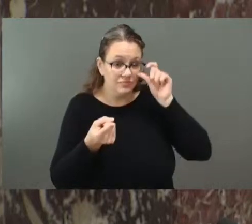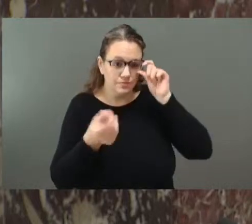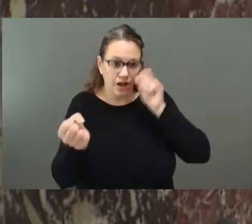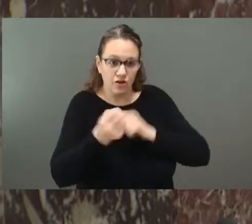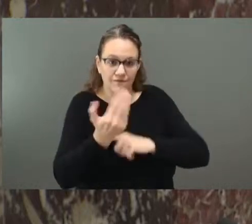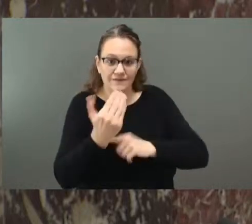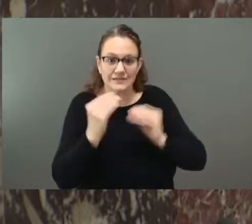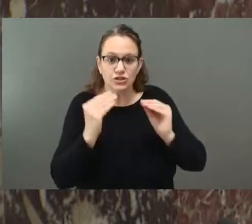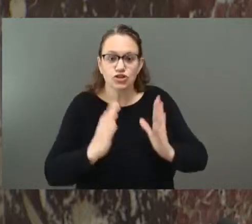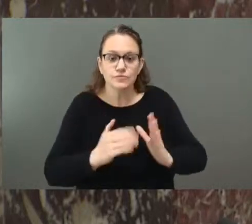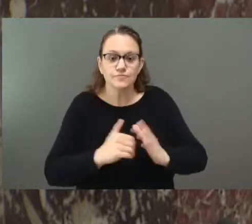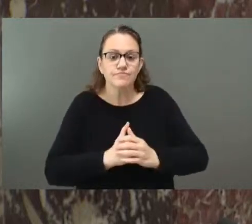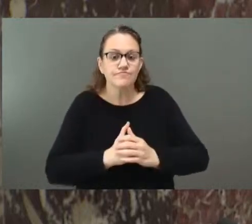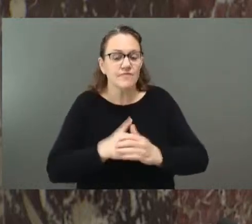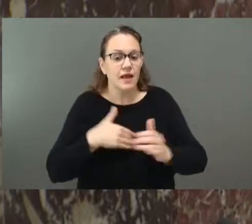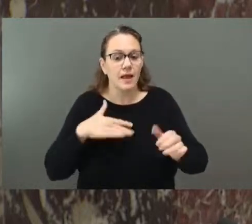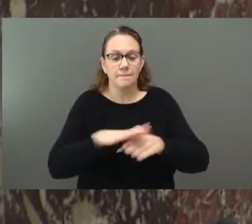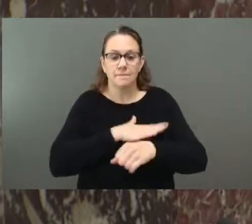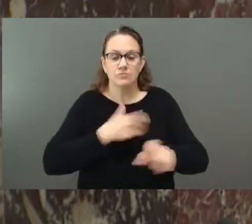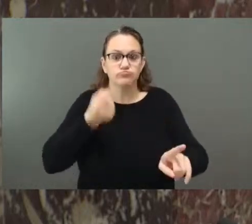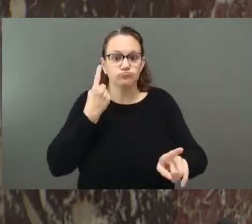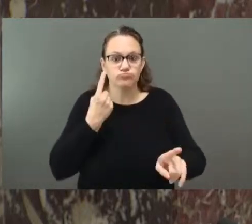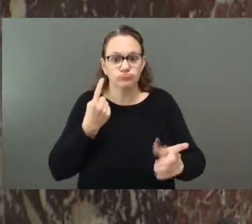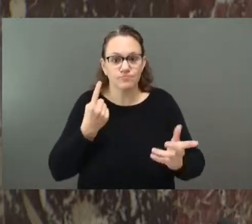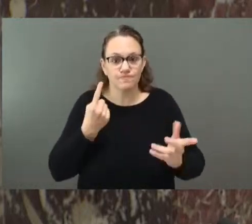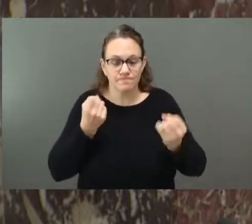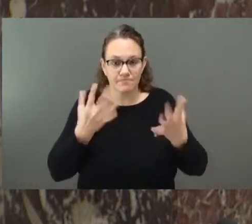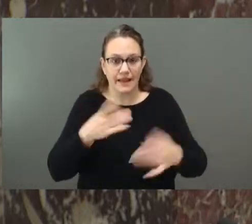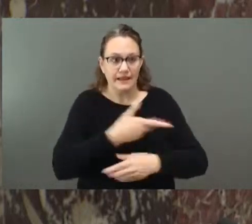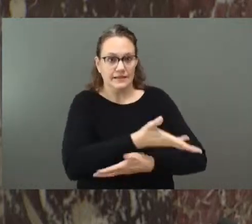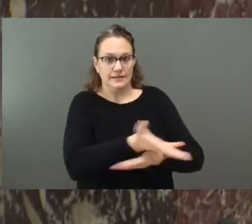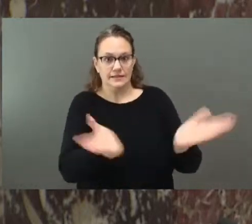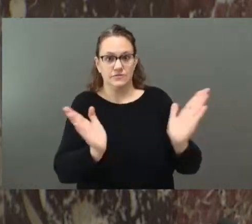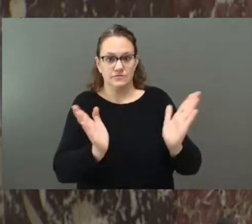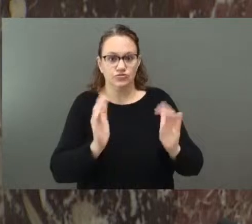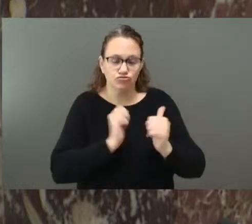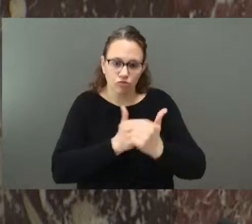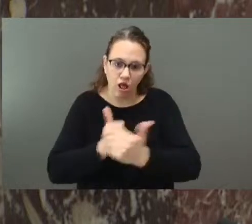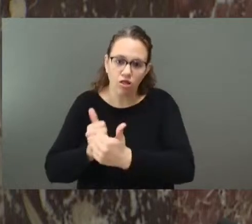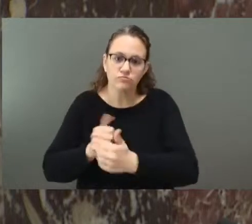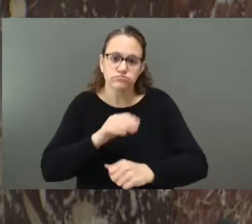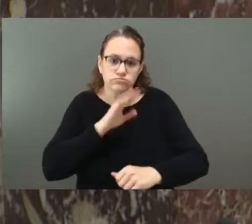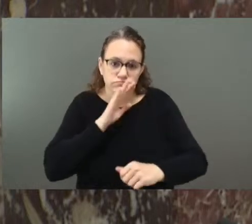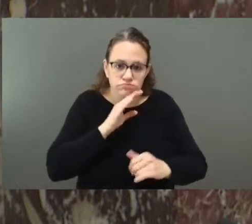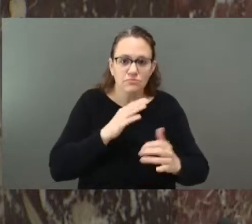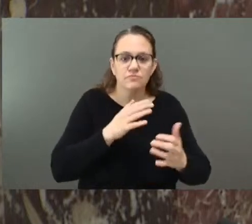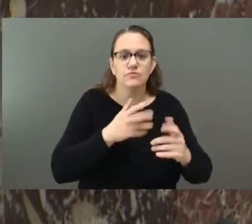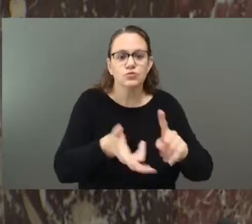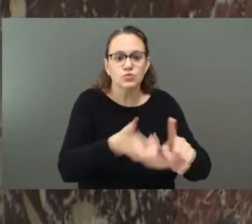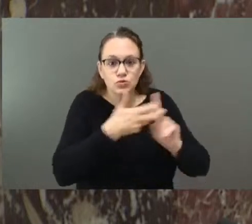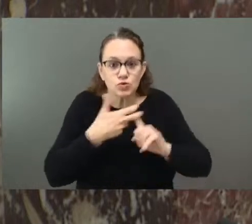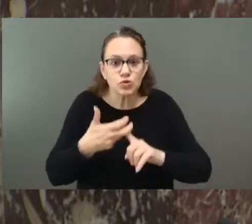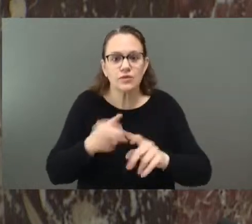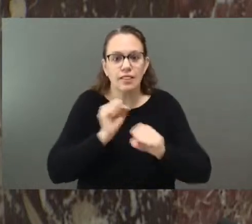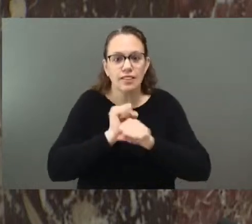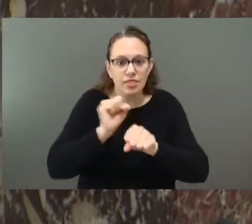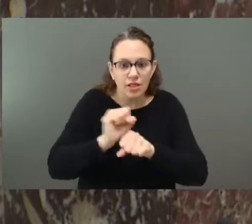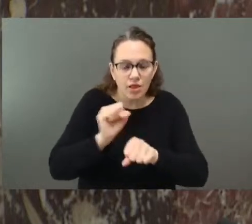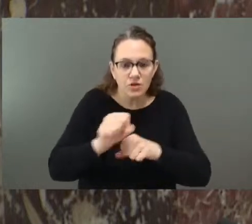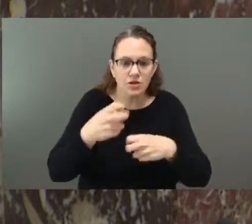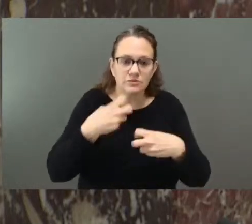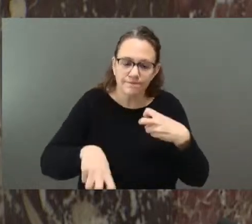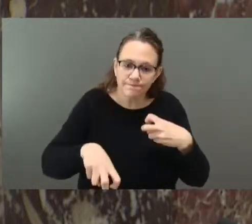the challenges, the recruitment challenges, the labor challenges. We are very cognizant of. BC is not the